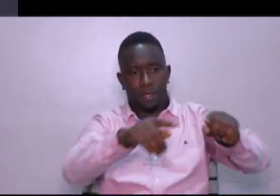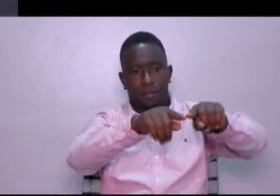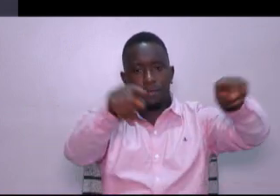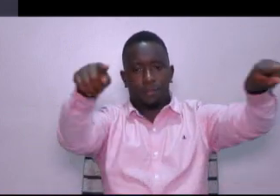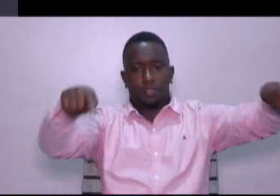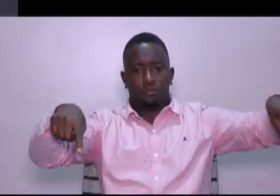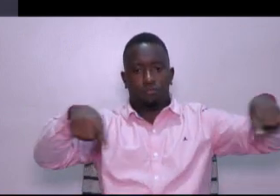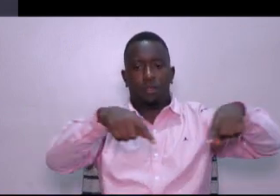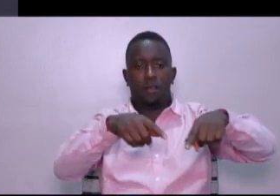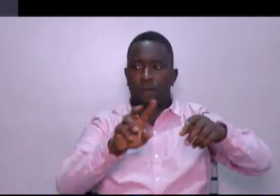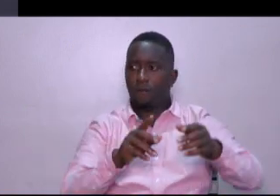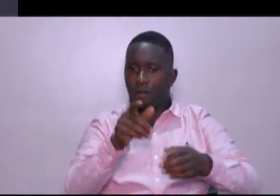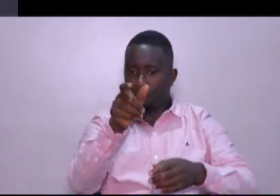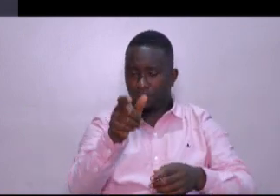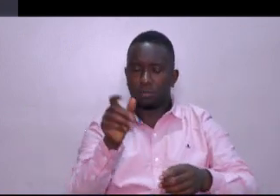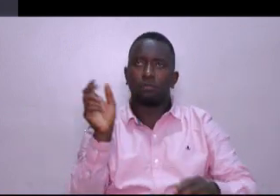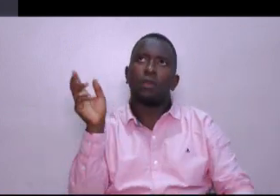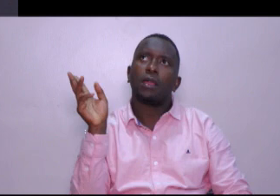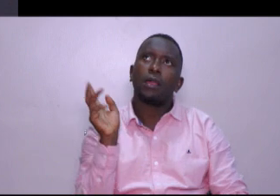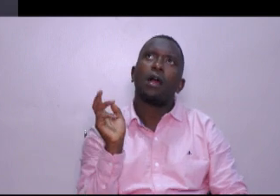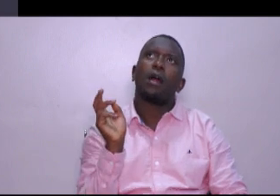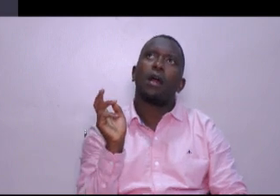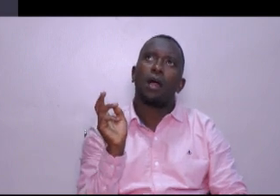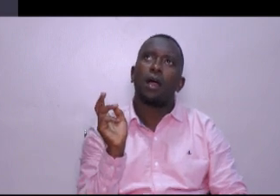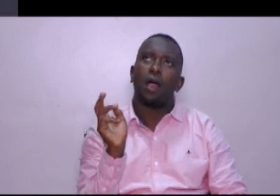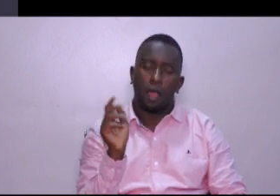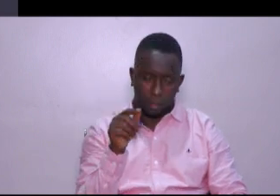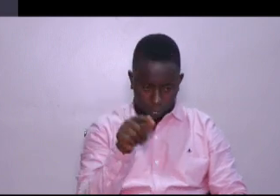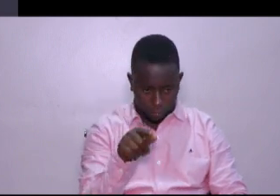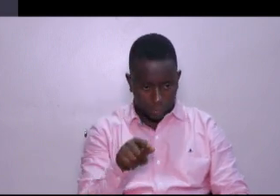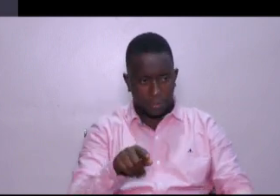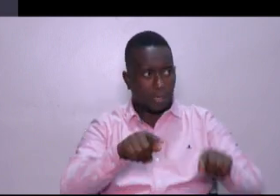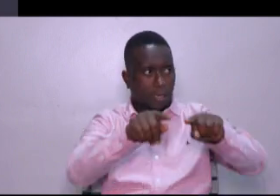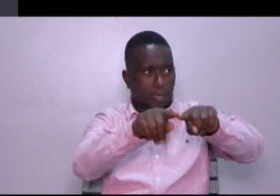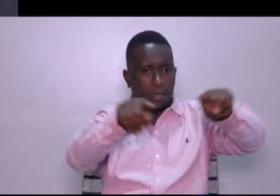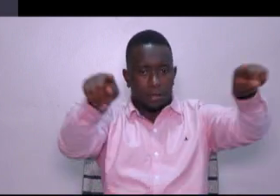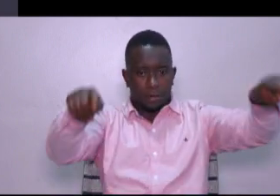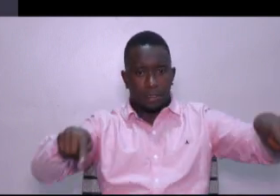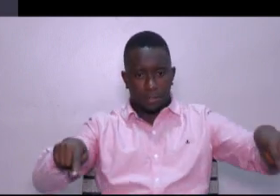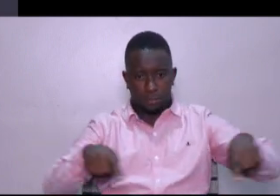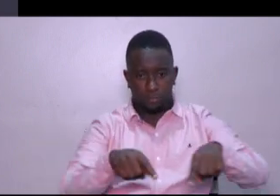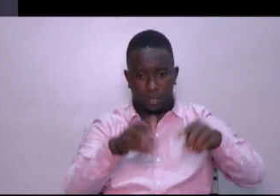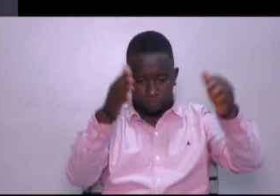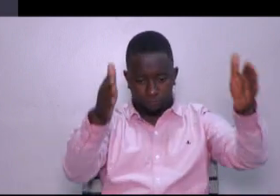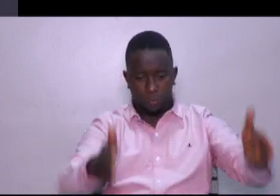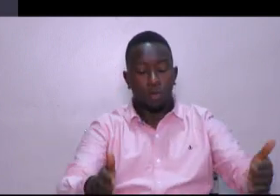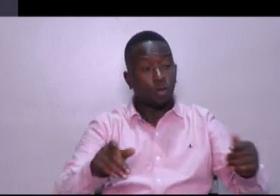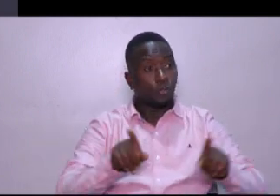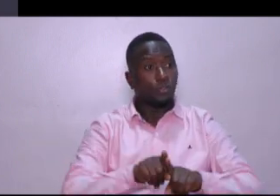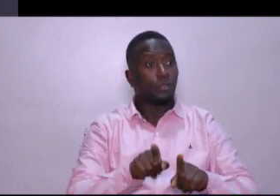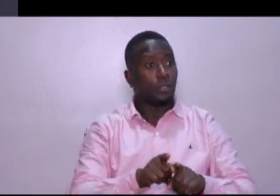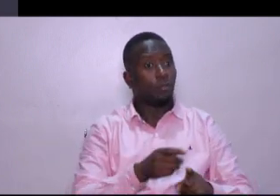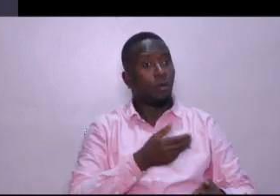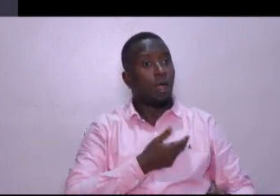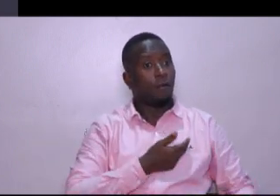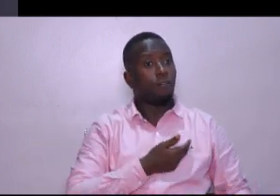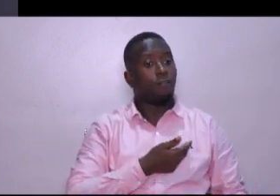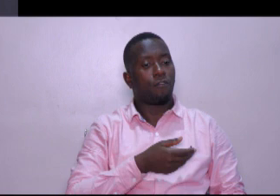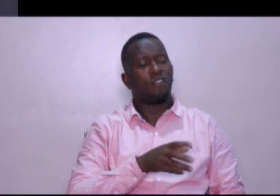so somebody will hear the shape. And then we have trapezoidal. We had a little bit here